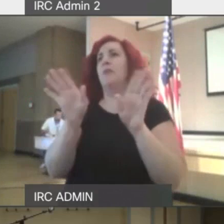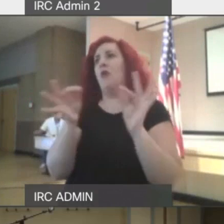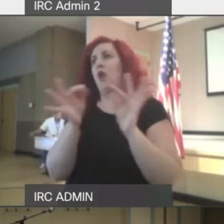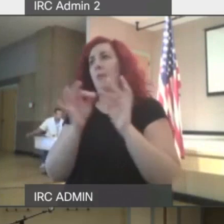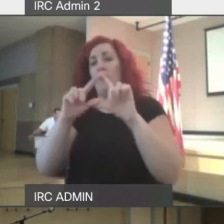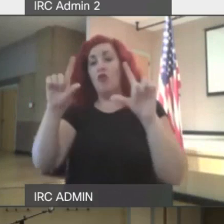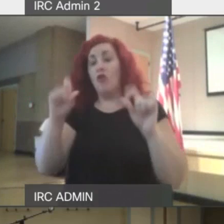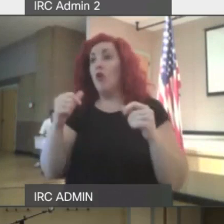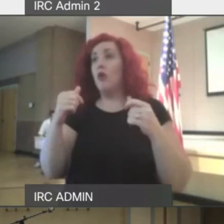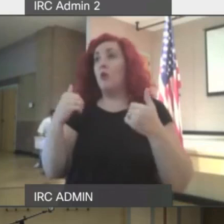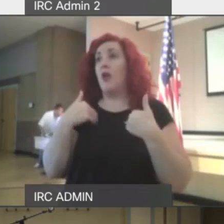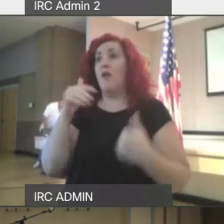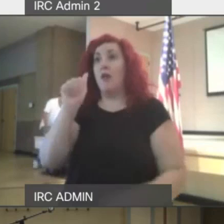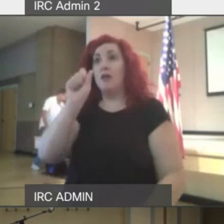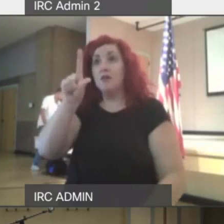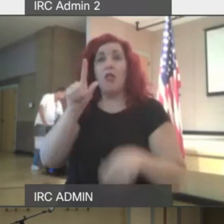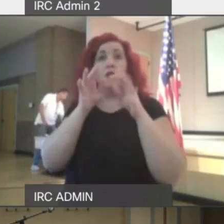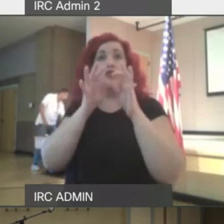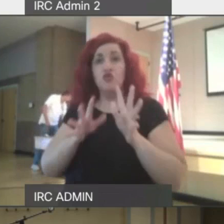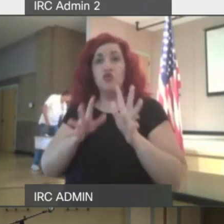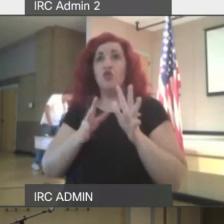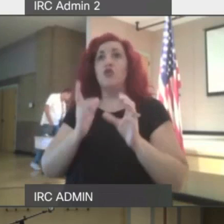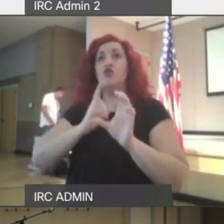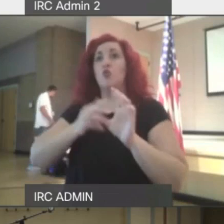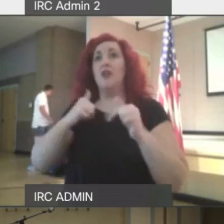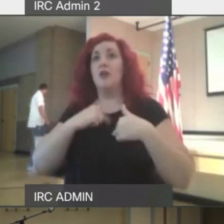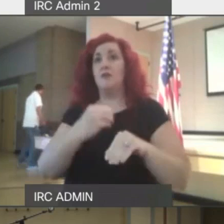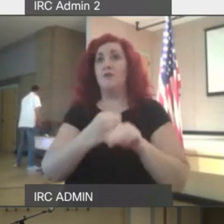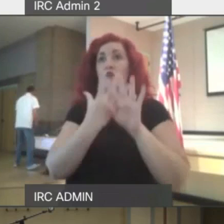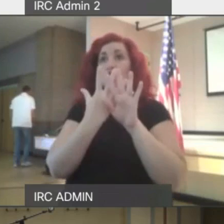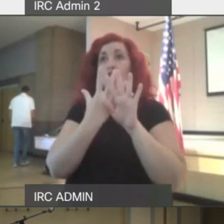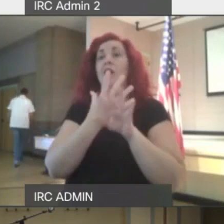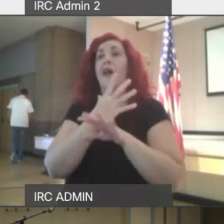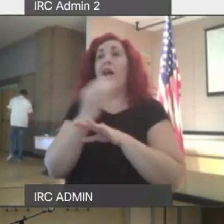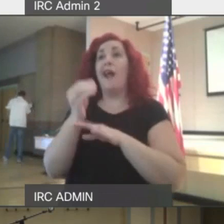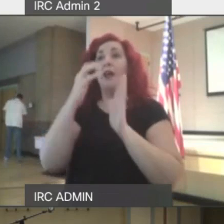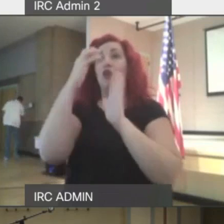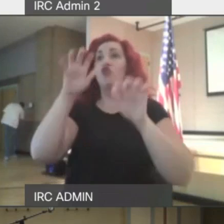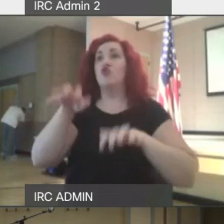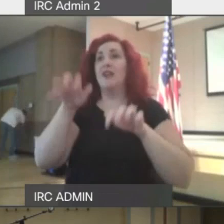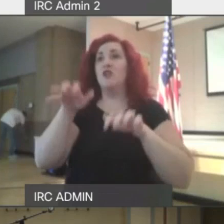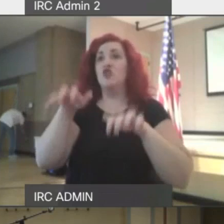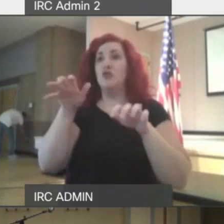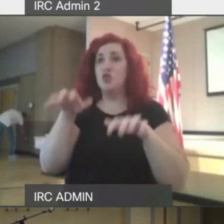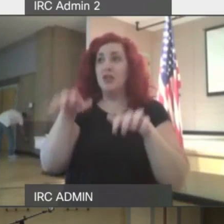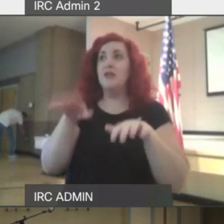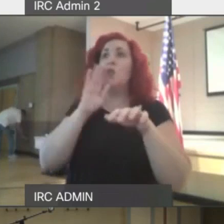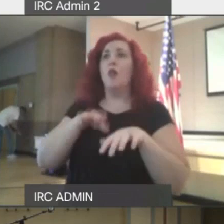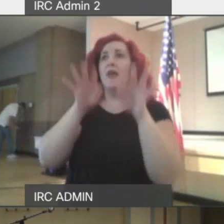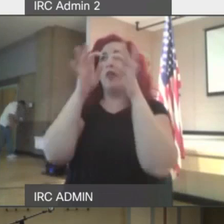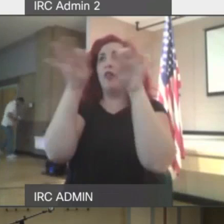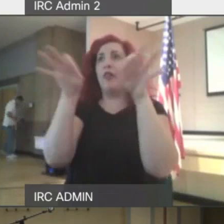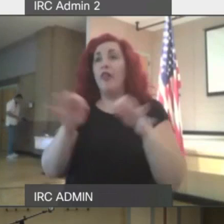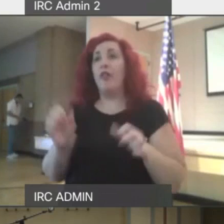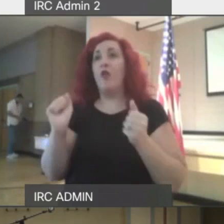card. We have an American Sign Language interpreter joining us virtually and a transcriptionist who will be